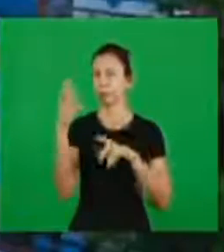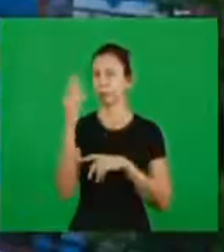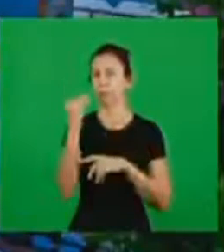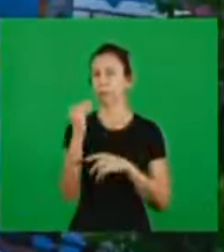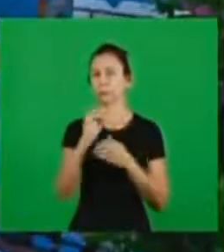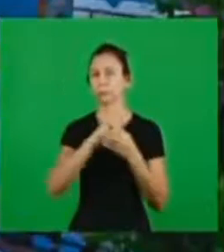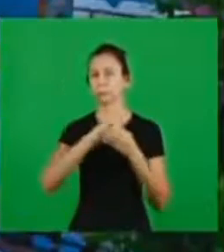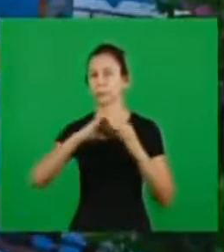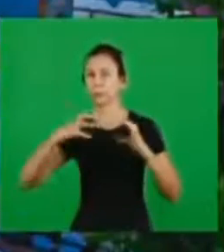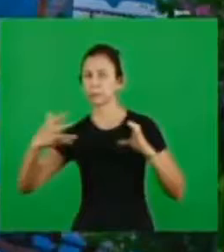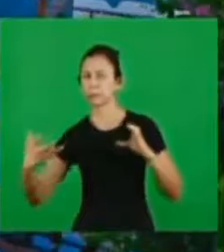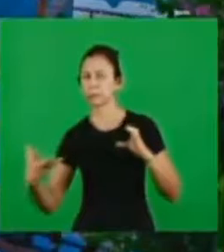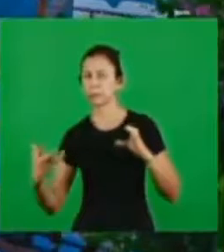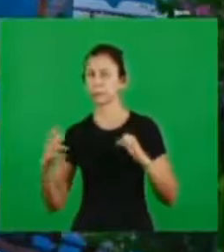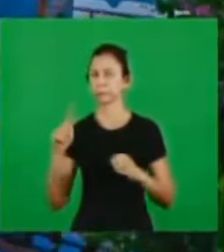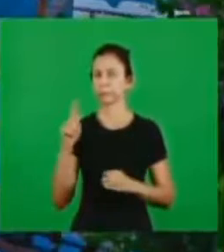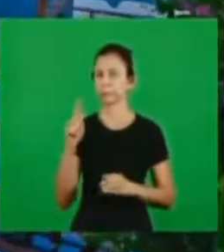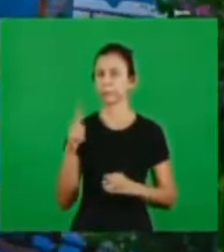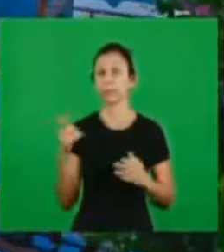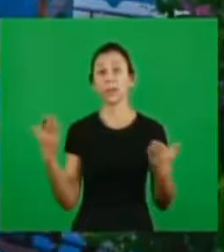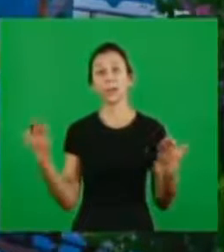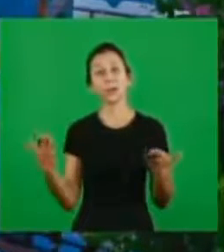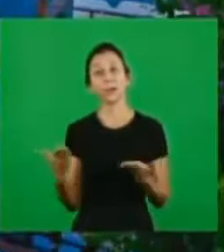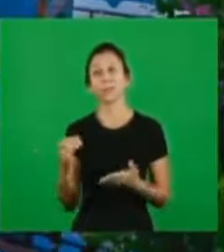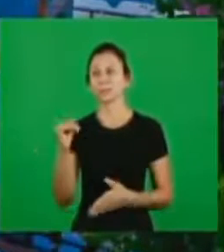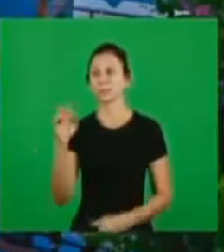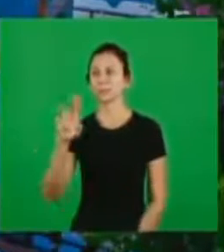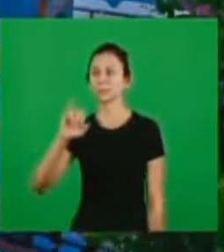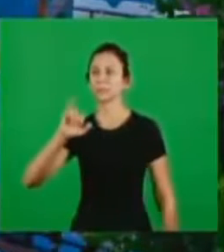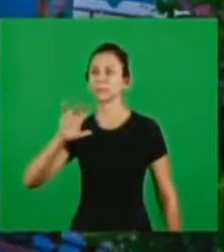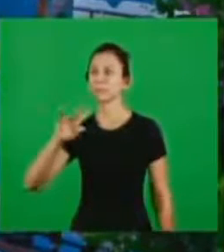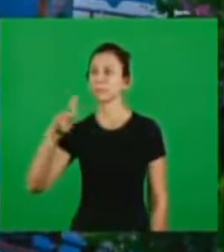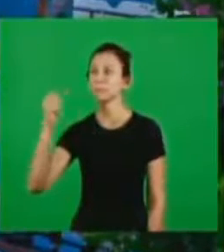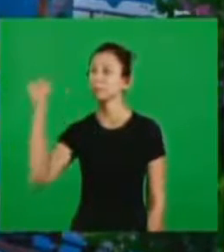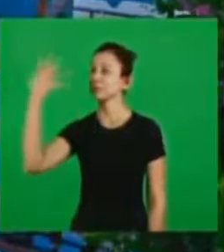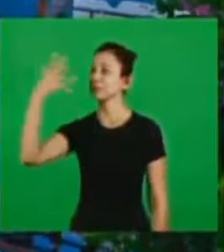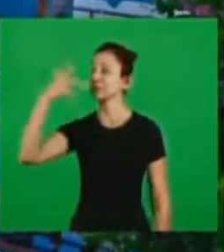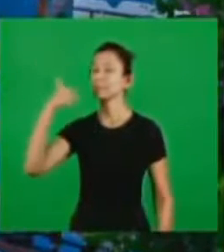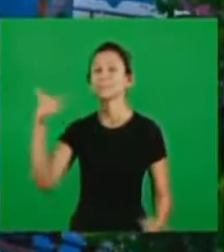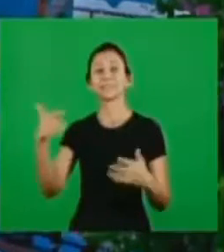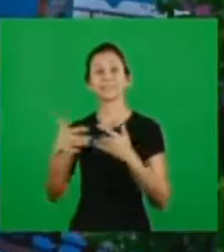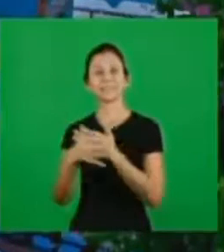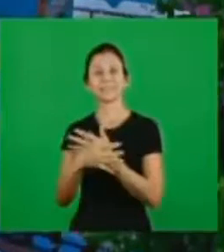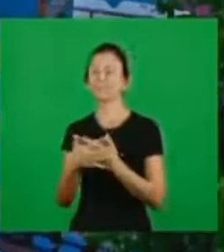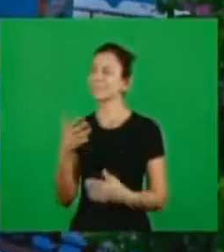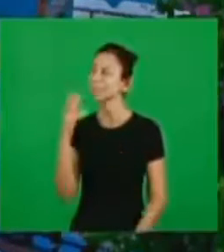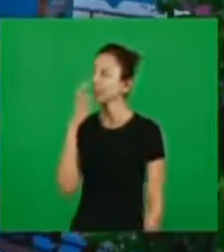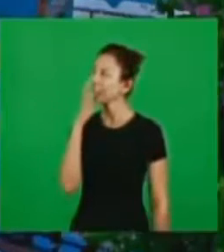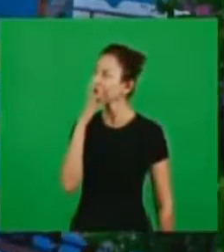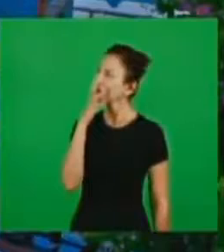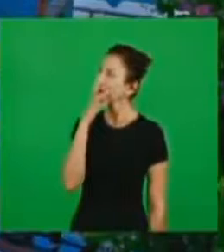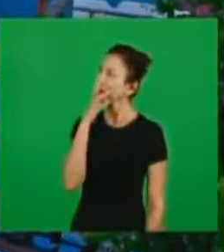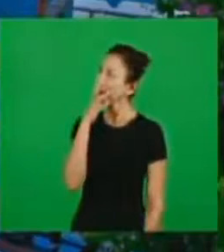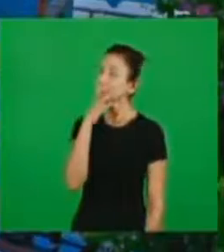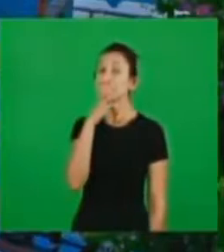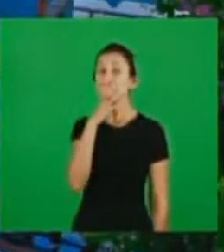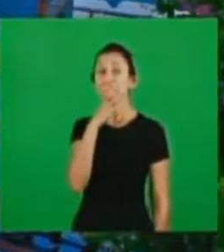same edifications. It looks the same, probably. So Patmos is like this, a beautiful city.